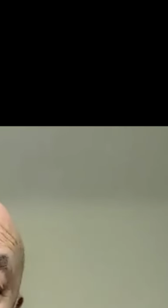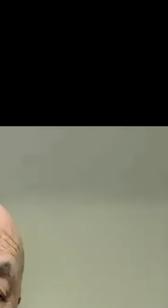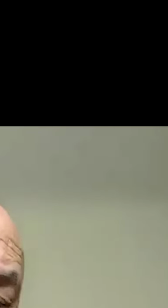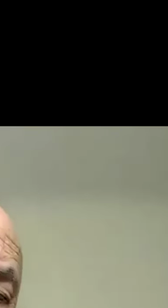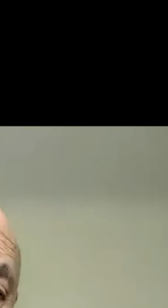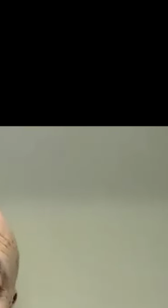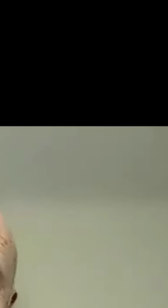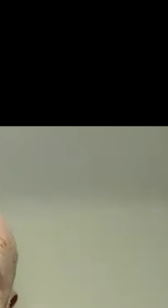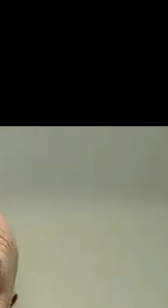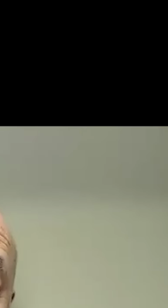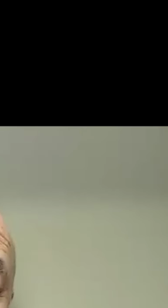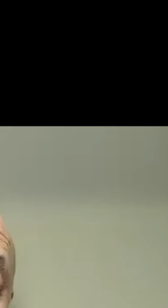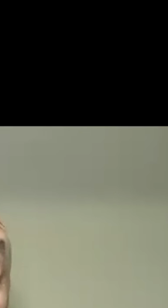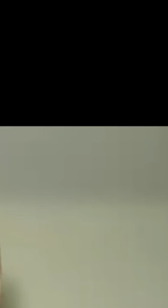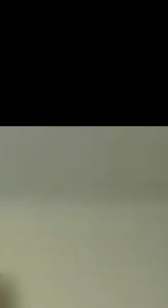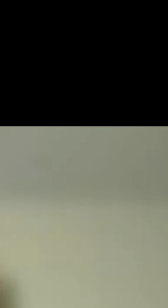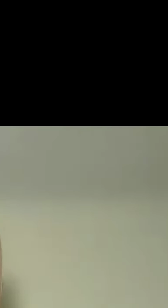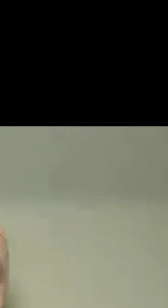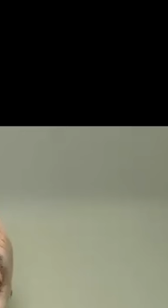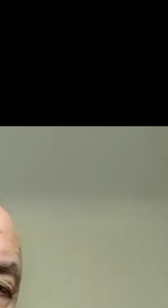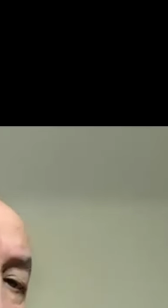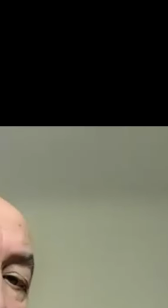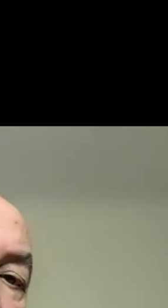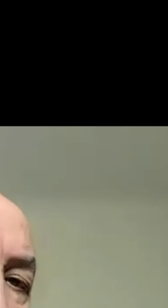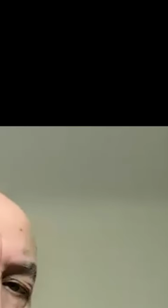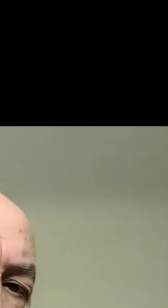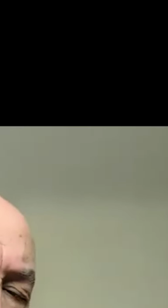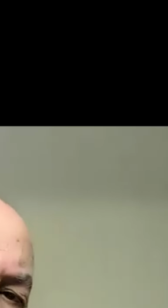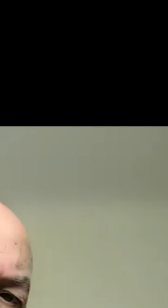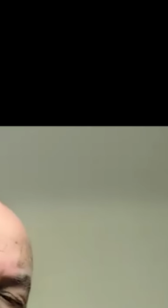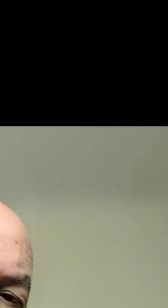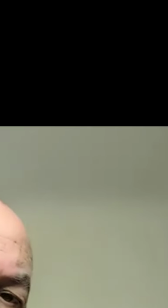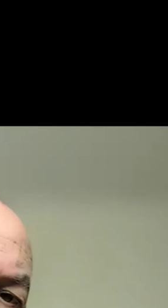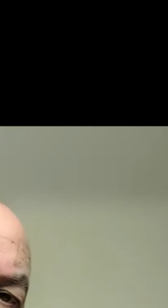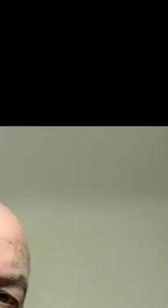by accident, by sickness, by war, as we see every day